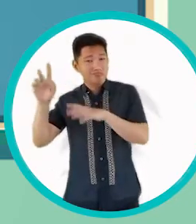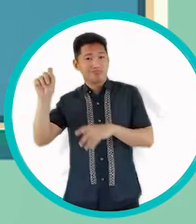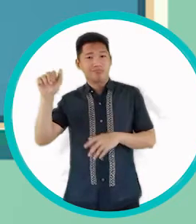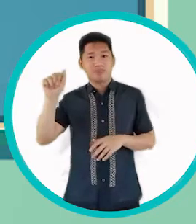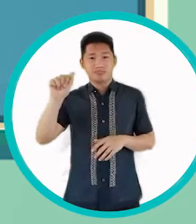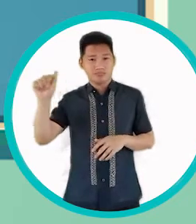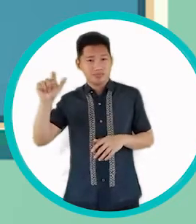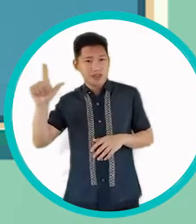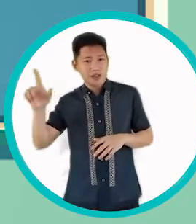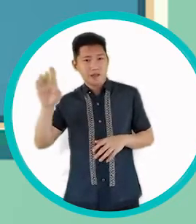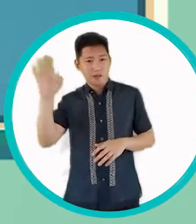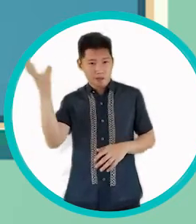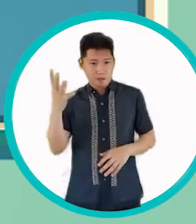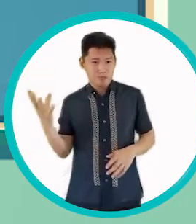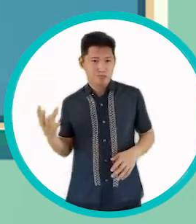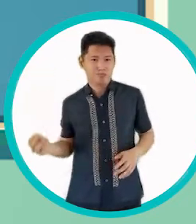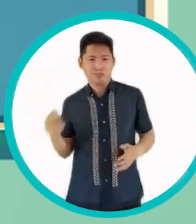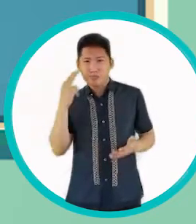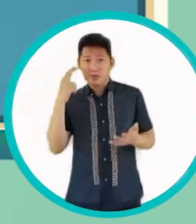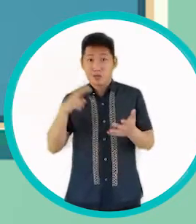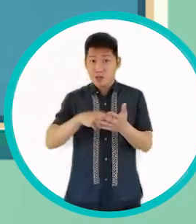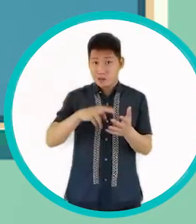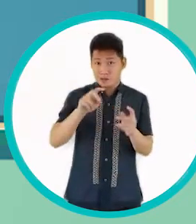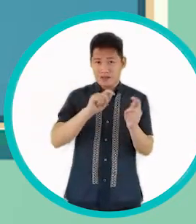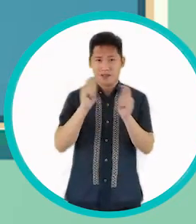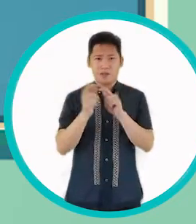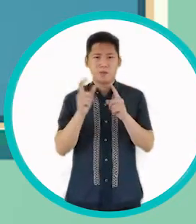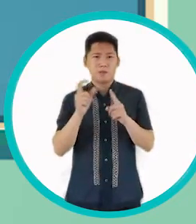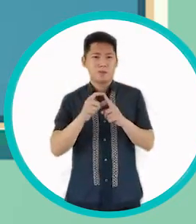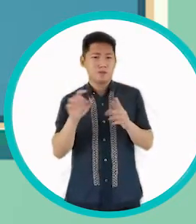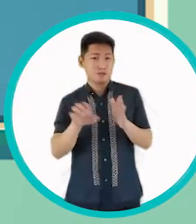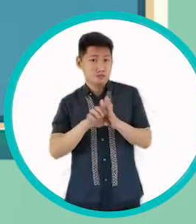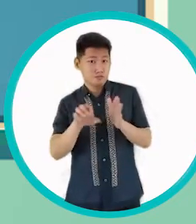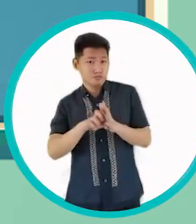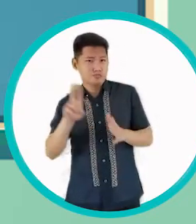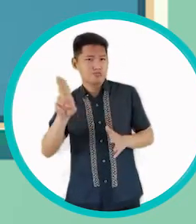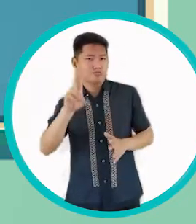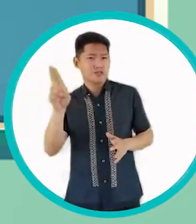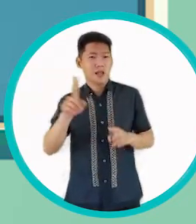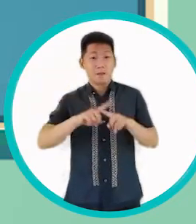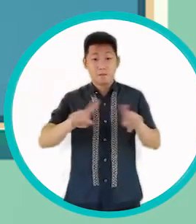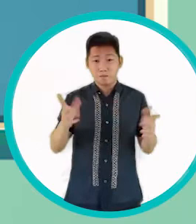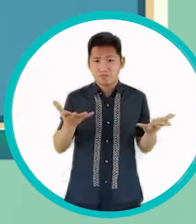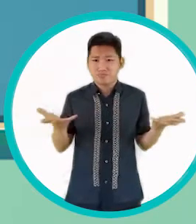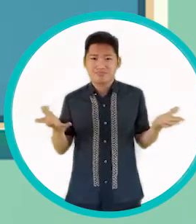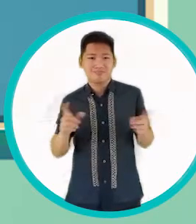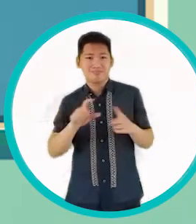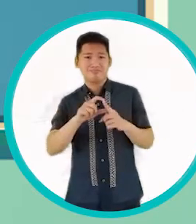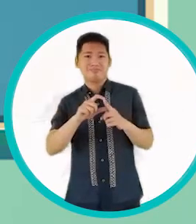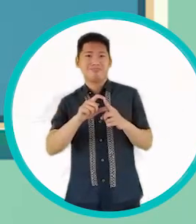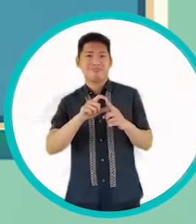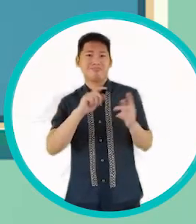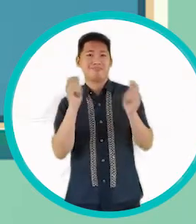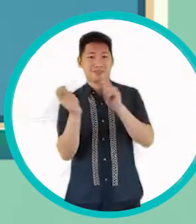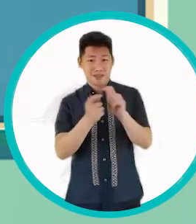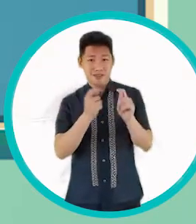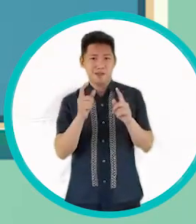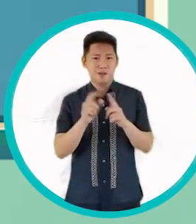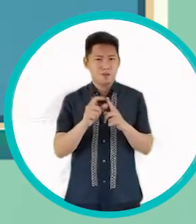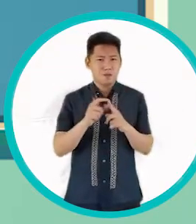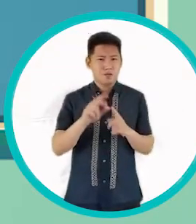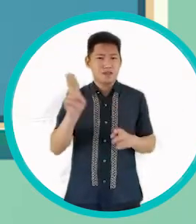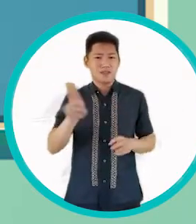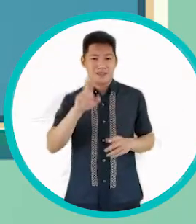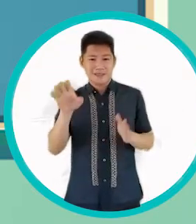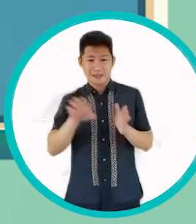you notice the transition words used in this example? But and whereas are the transition words used